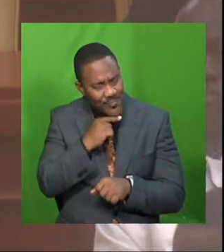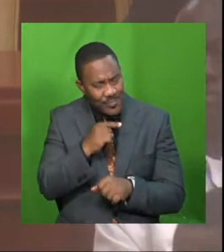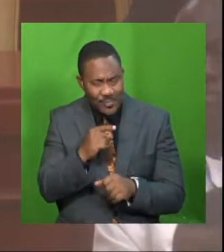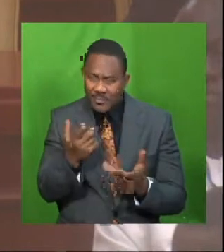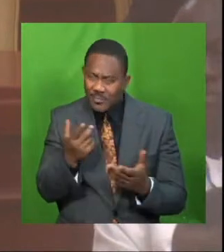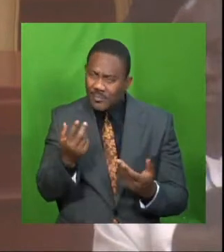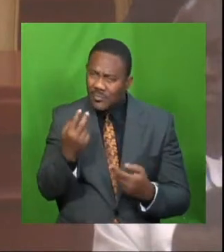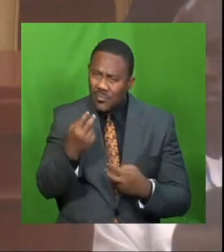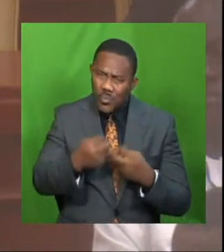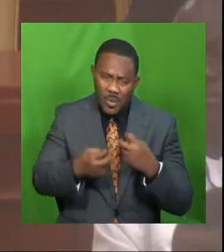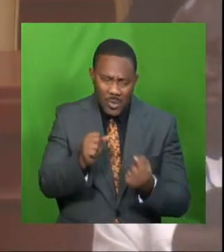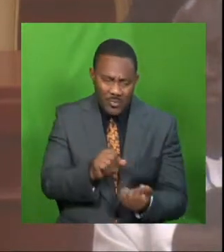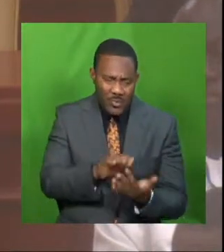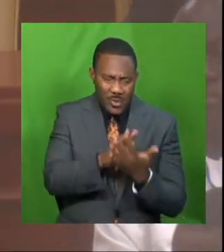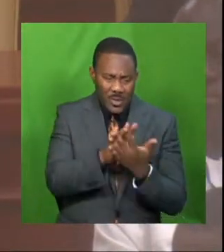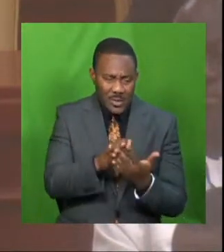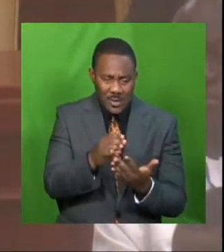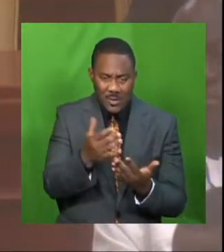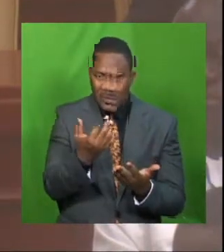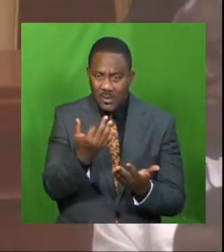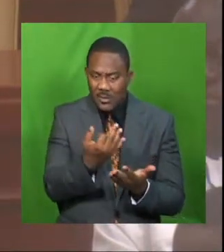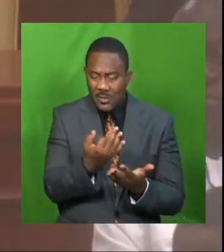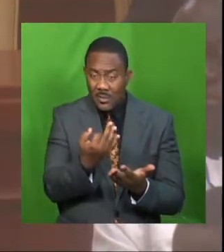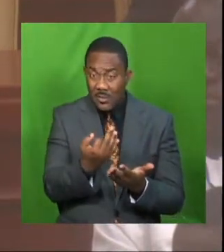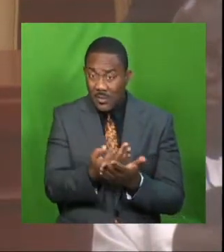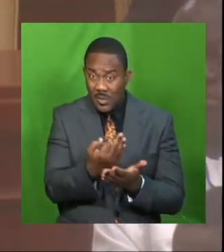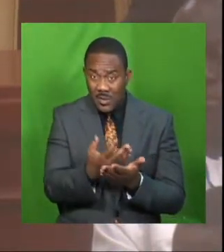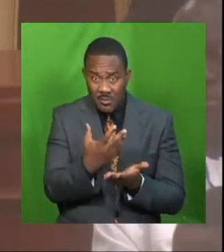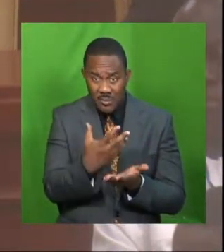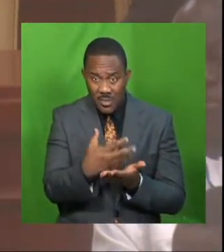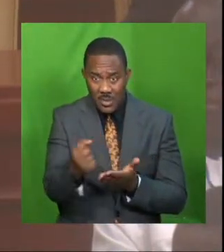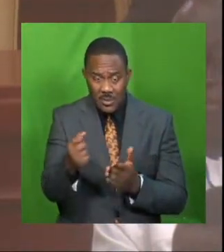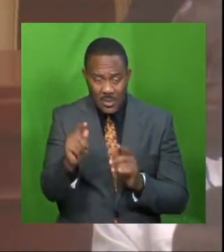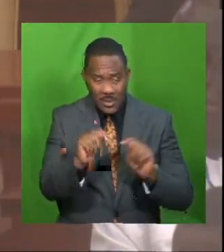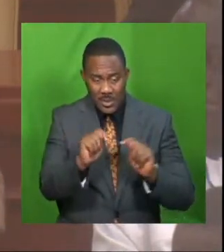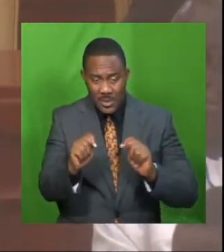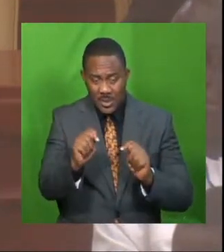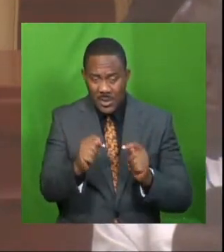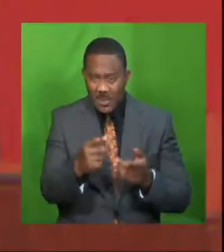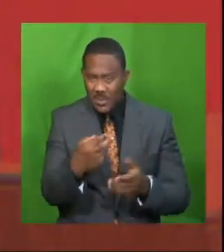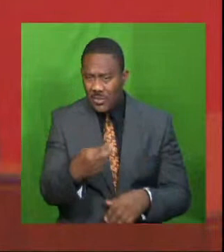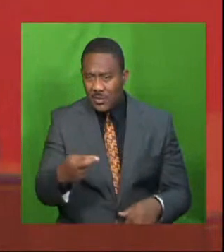of financial and technical resources? Thank you, Mr. Speaker. Yes, Honorable Minister.